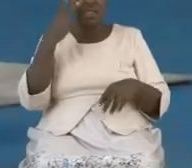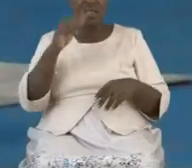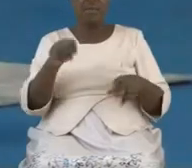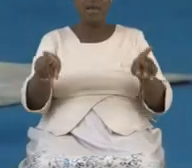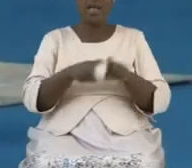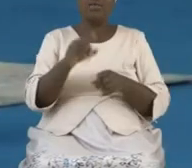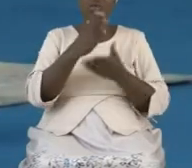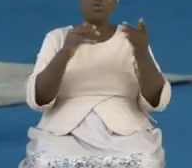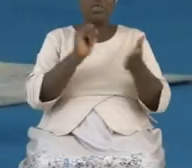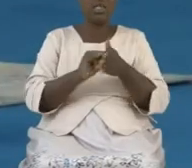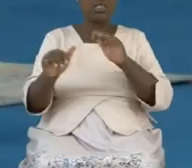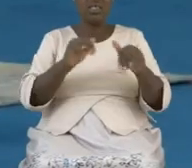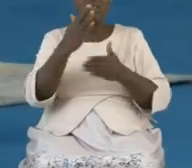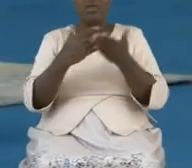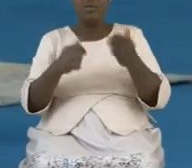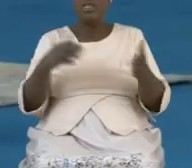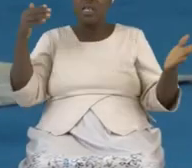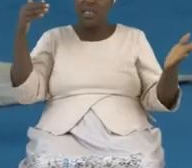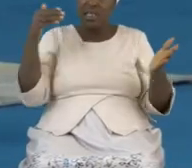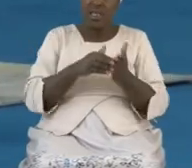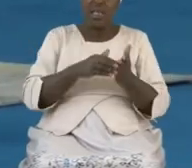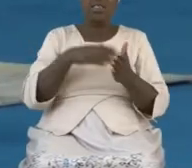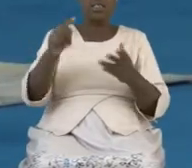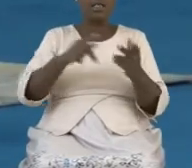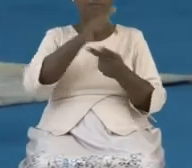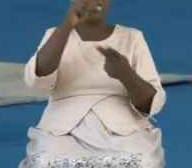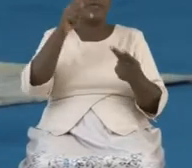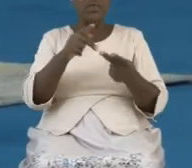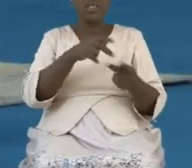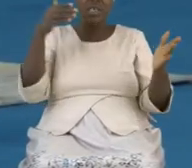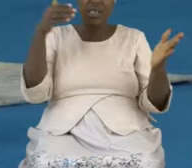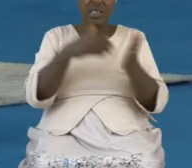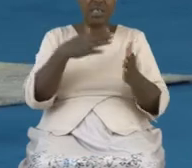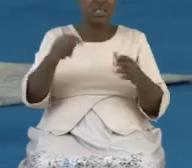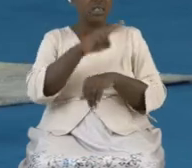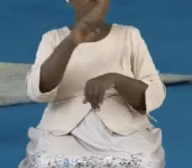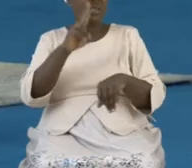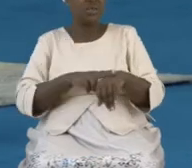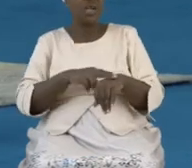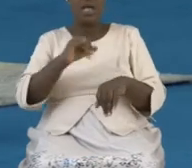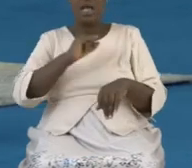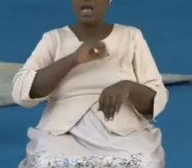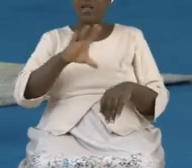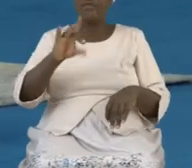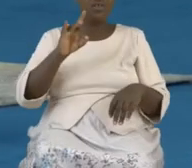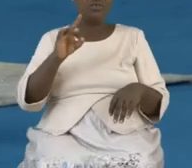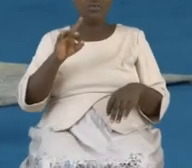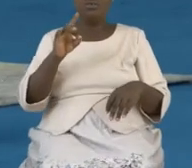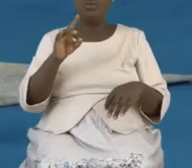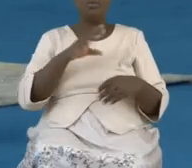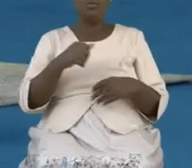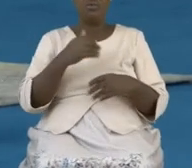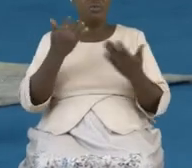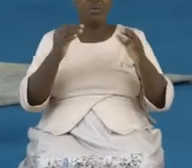something against the government, against the nation. I find no fault in him. They dribbled